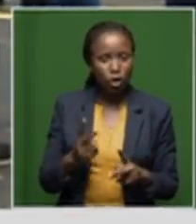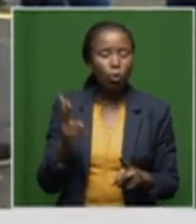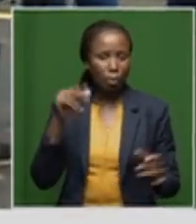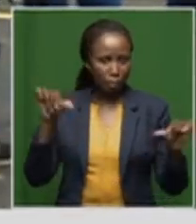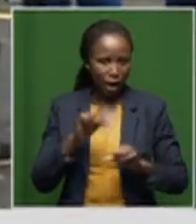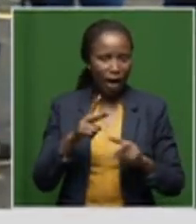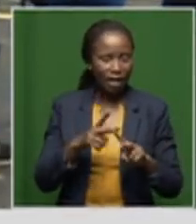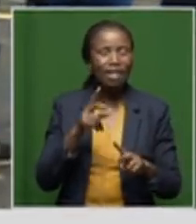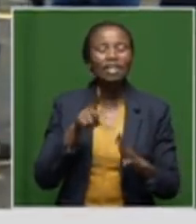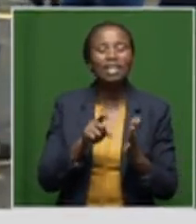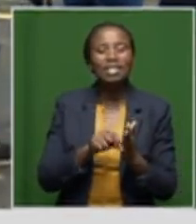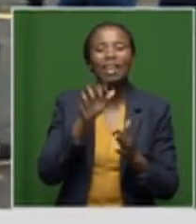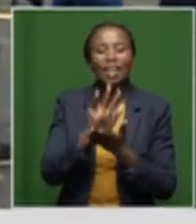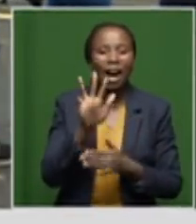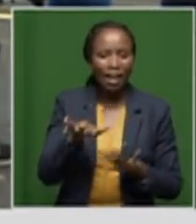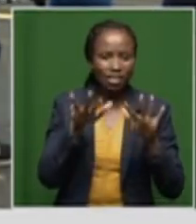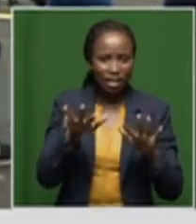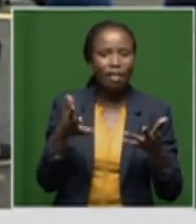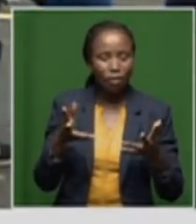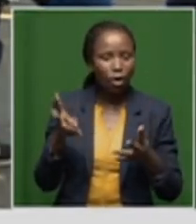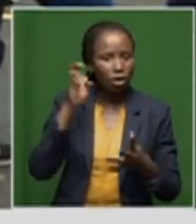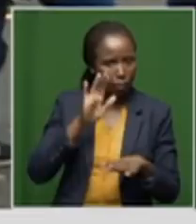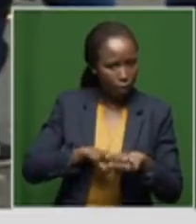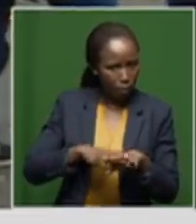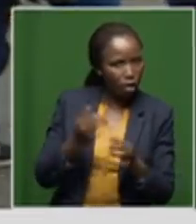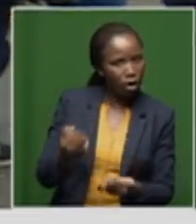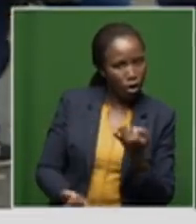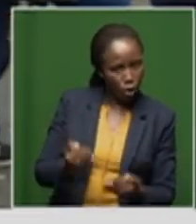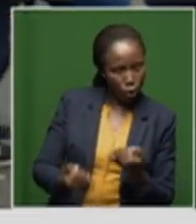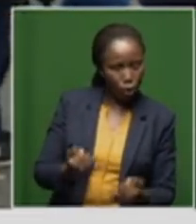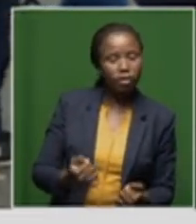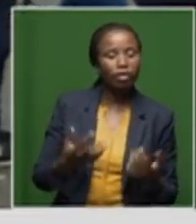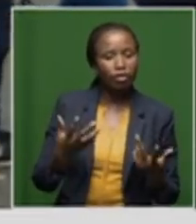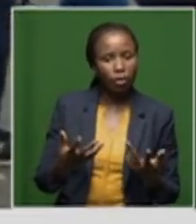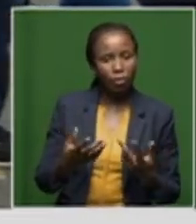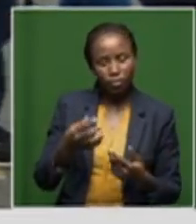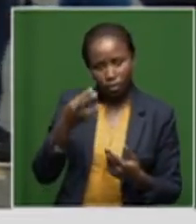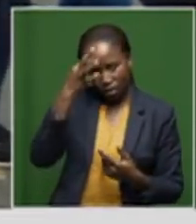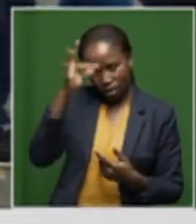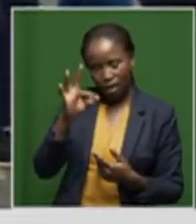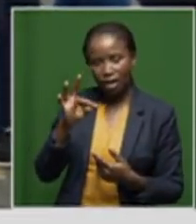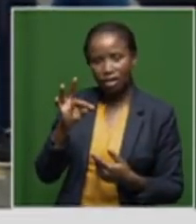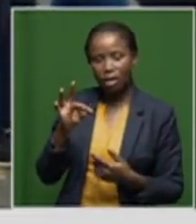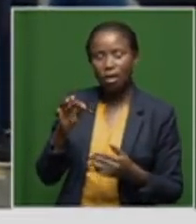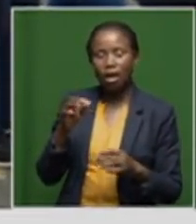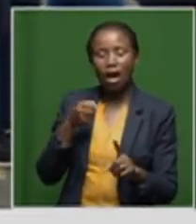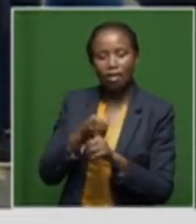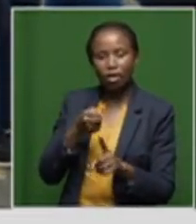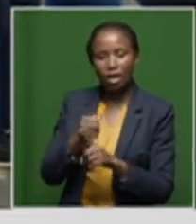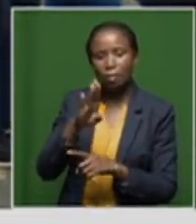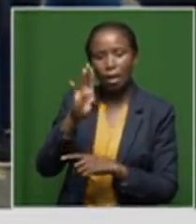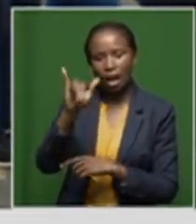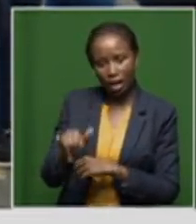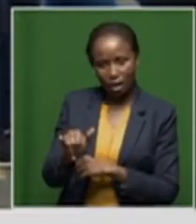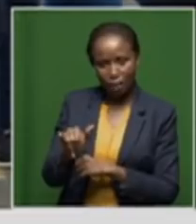on the 19th for the hearing for the recusal of State Advocate Billy Downer. But certainly,